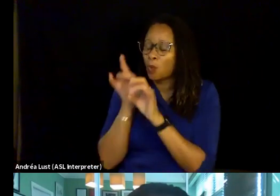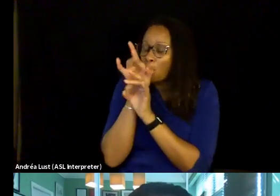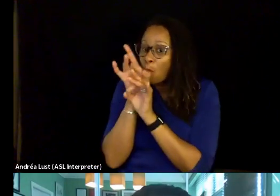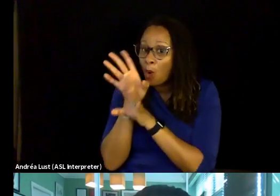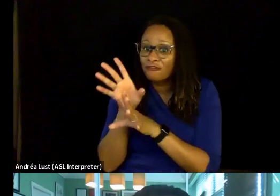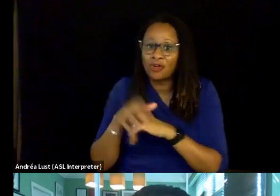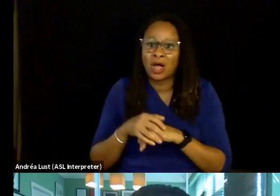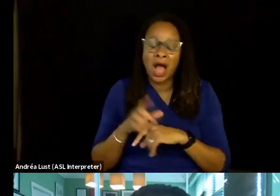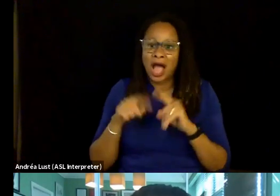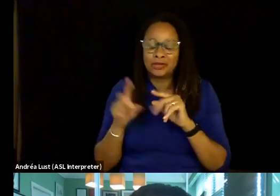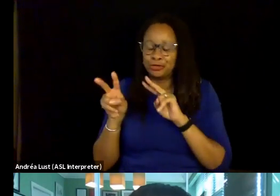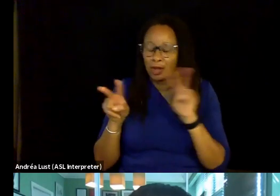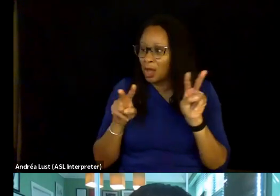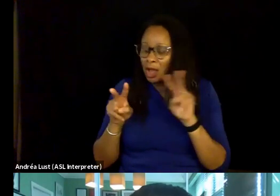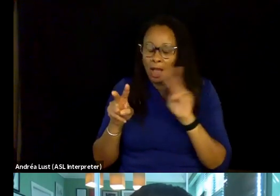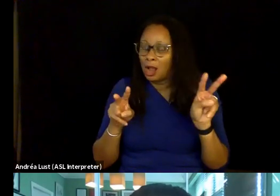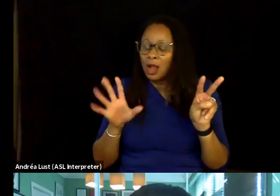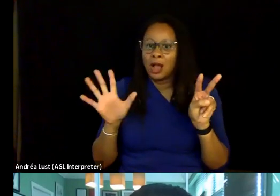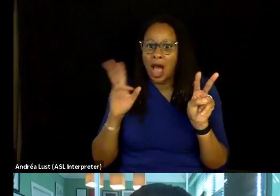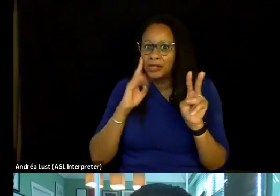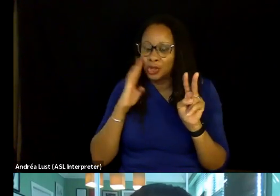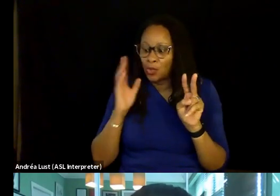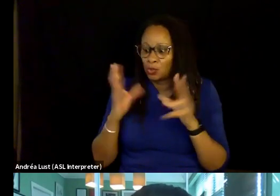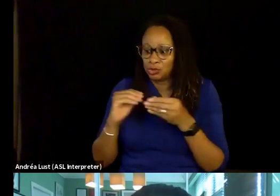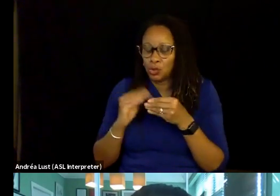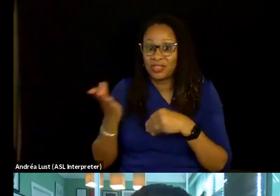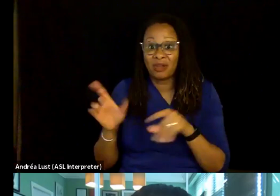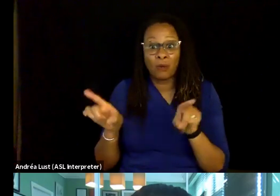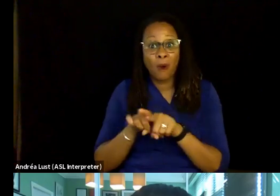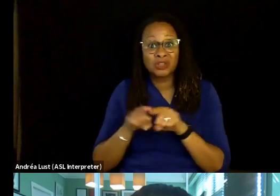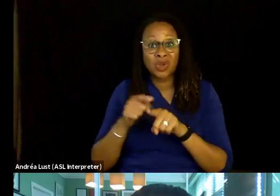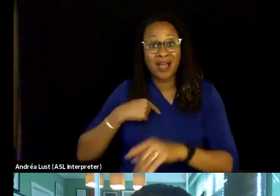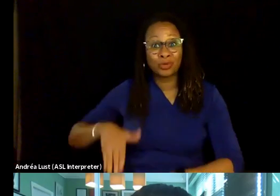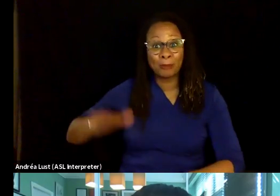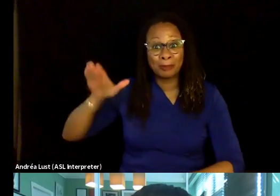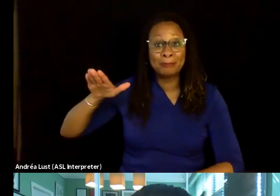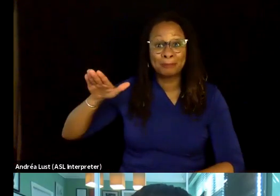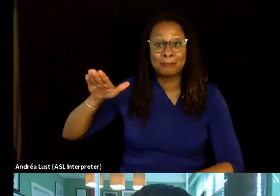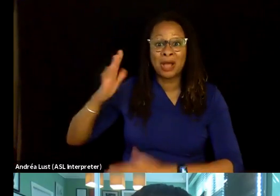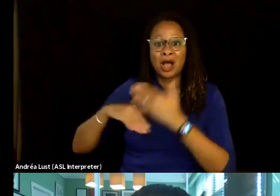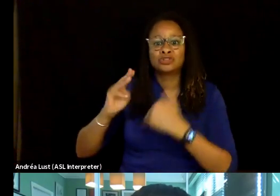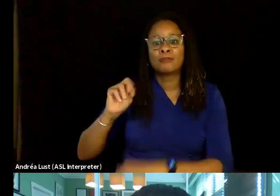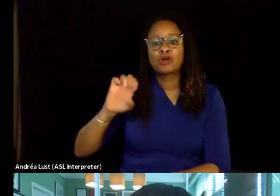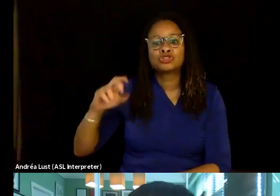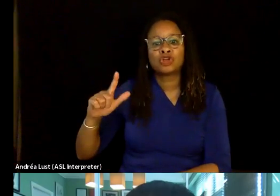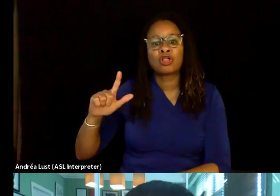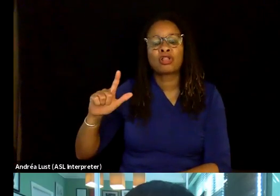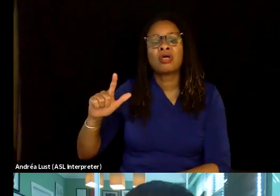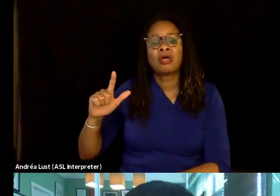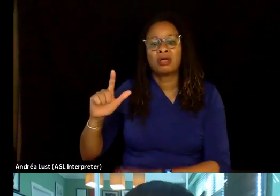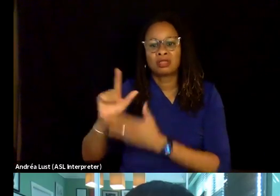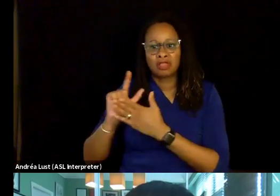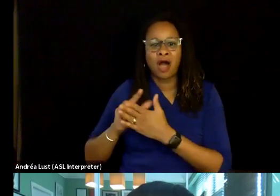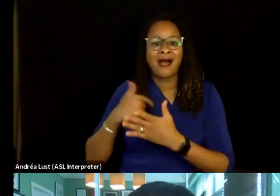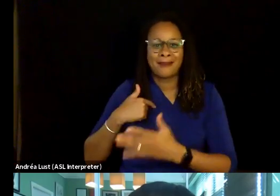I couldn't avert my gaze. I really couldn't. And I knew there was a story there. And also I grew up, like I said, I grew up under martial law. I'm a martial law